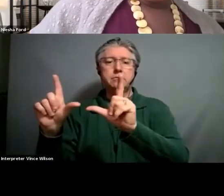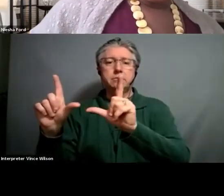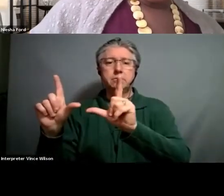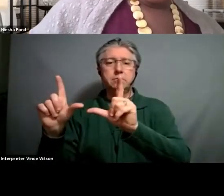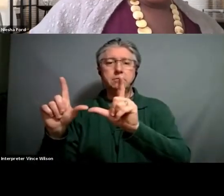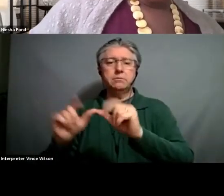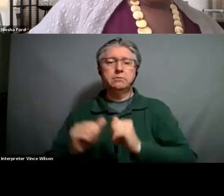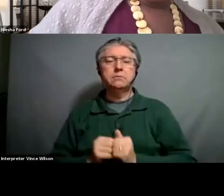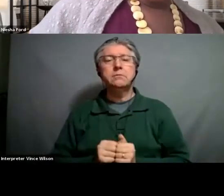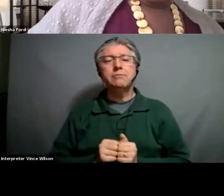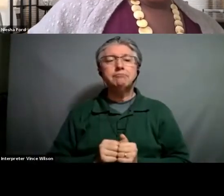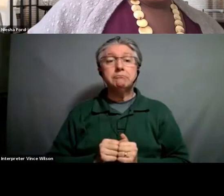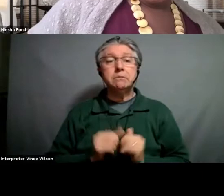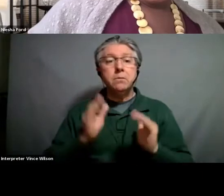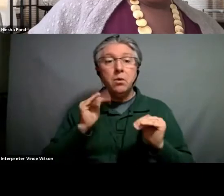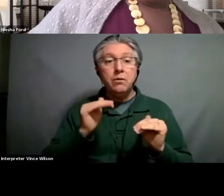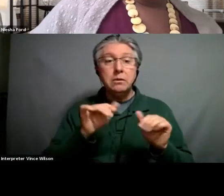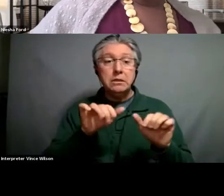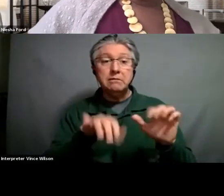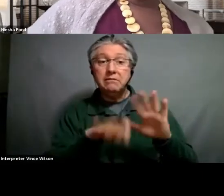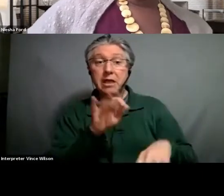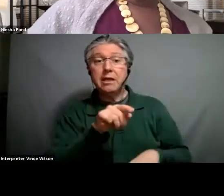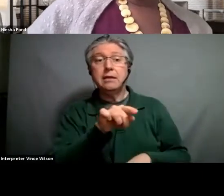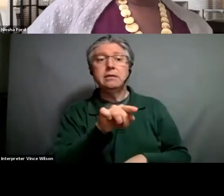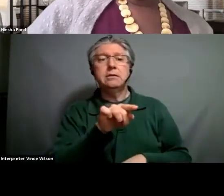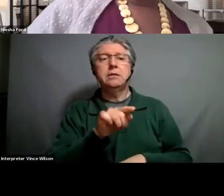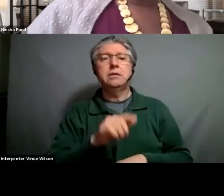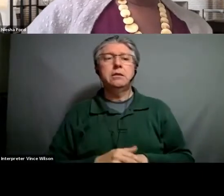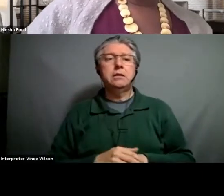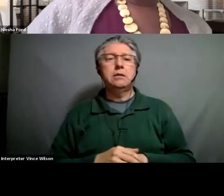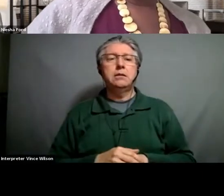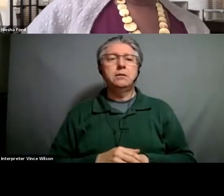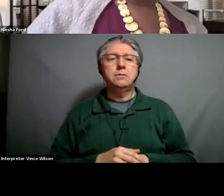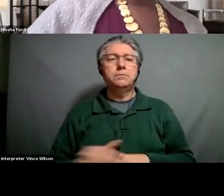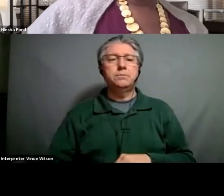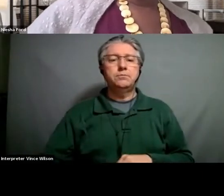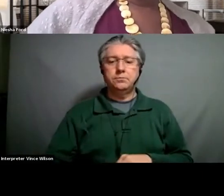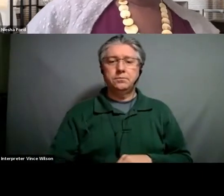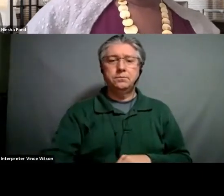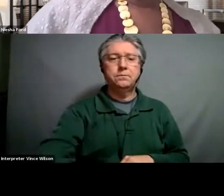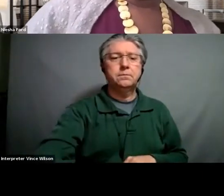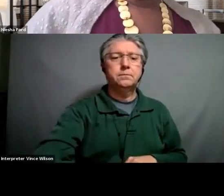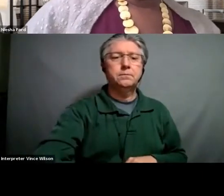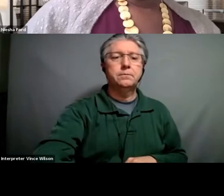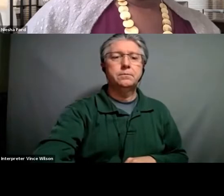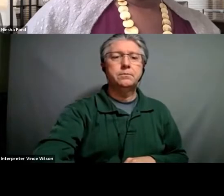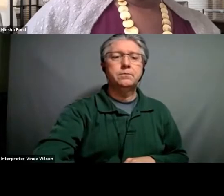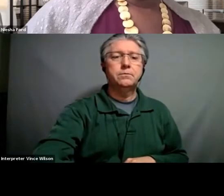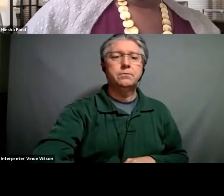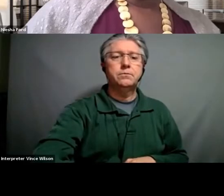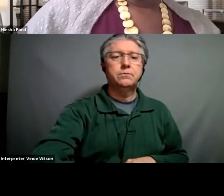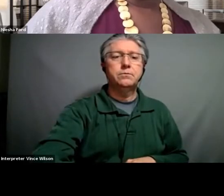Hopefully it doesn't get lost. And then we're going to transition into Mural.